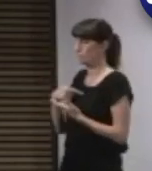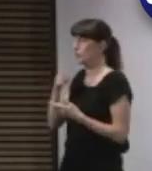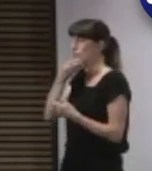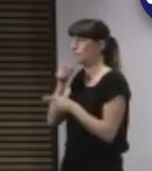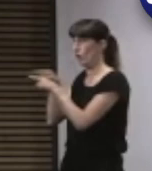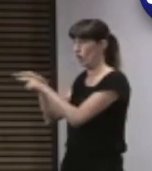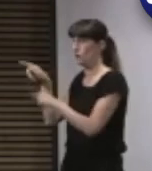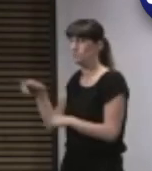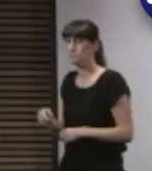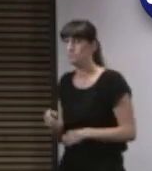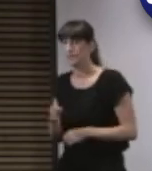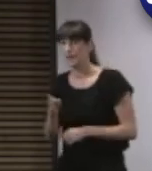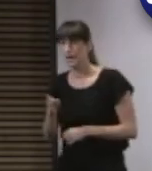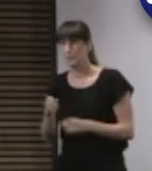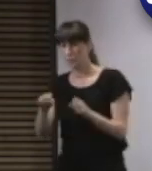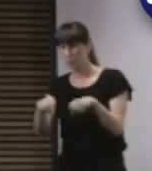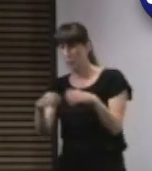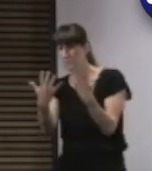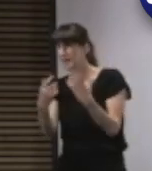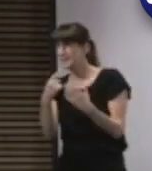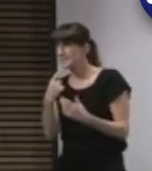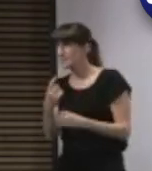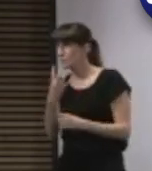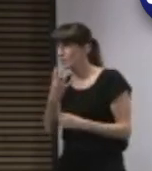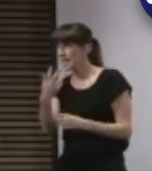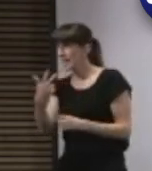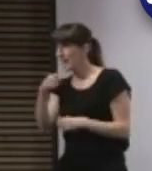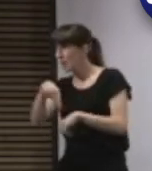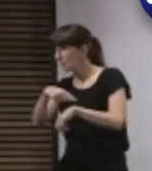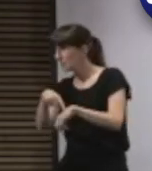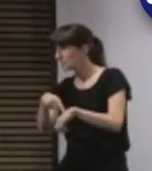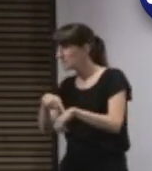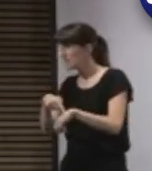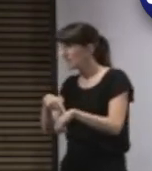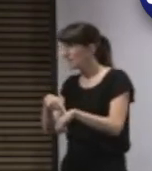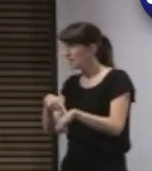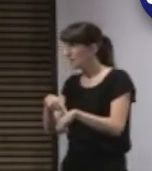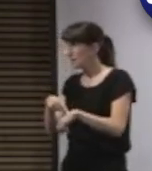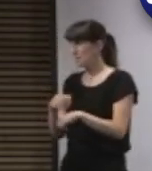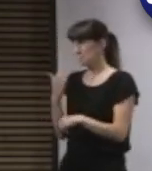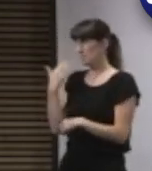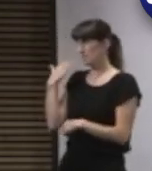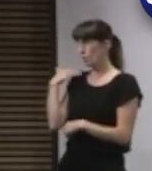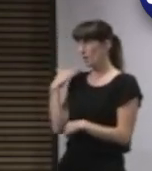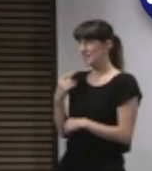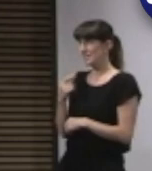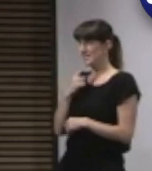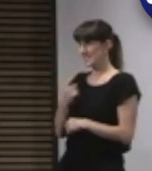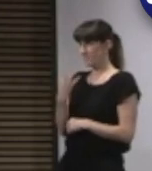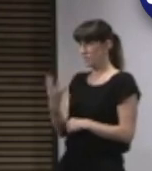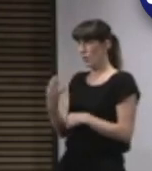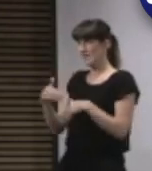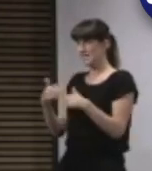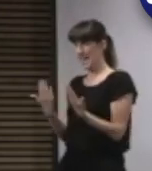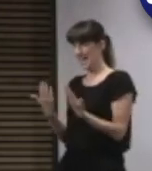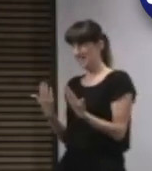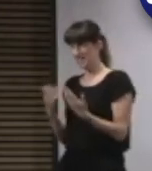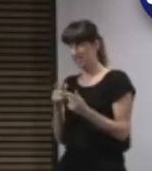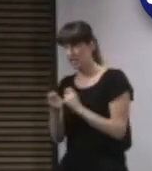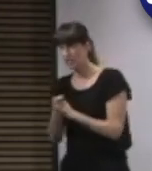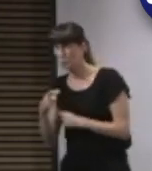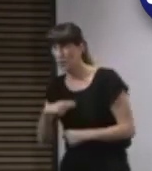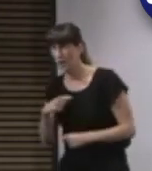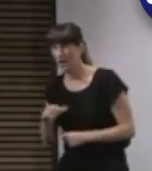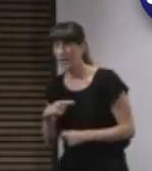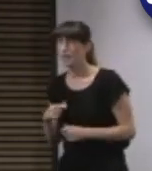for it to be 48 hours now? So two different things. One is 48 hours, after, if they're 48 hours symptom-free, then we would